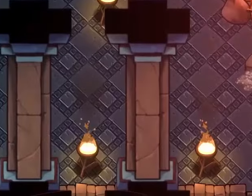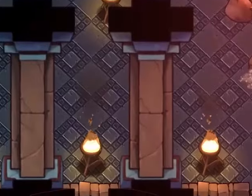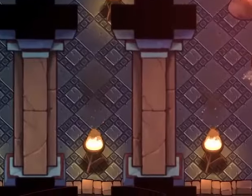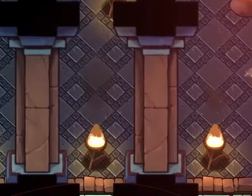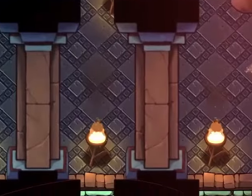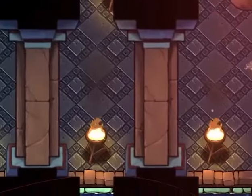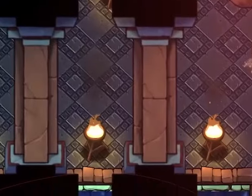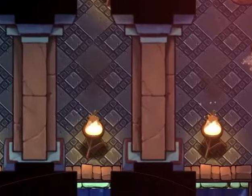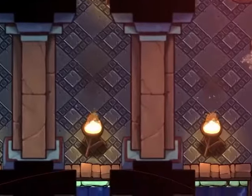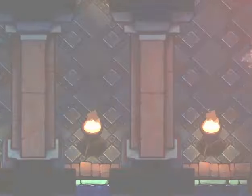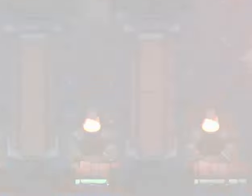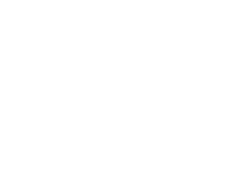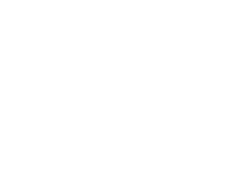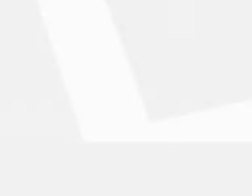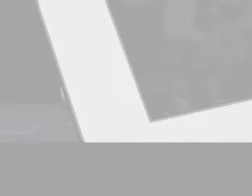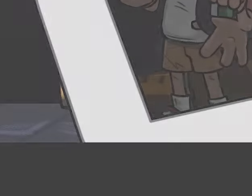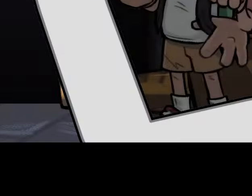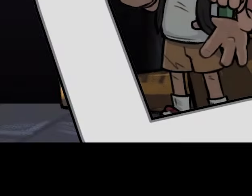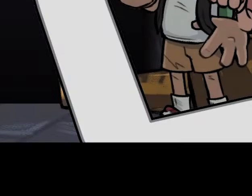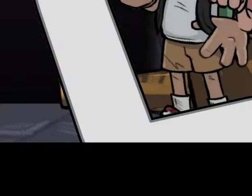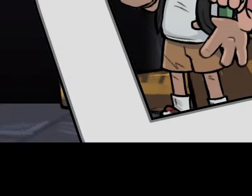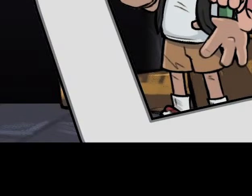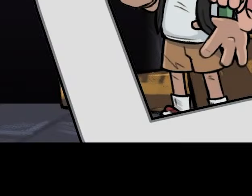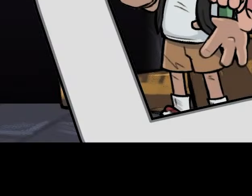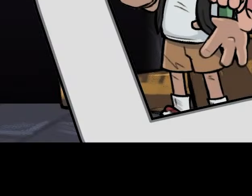Piece of advice.